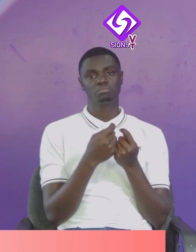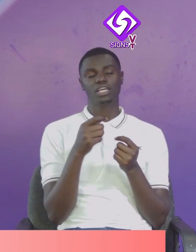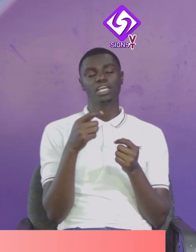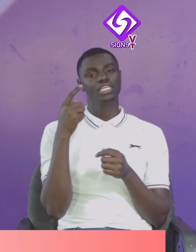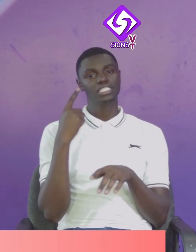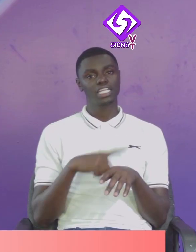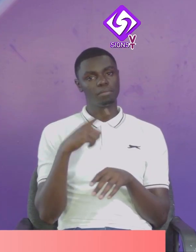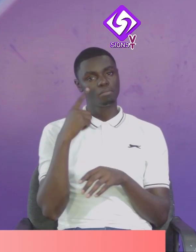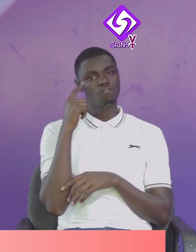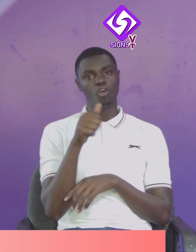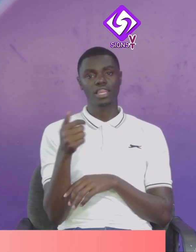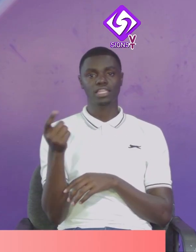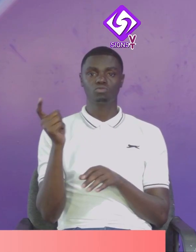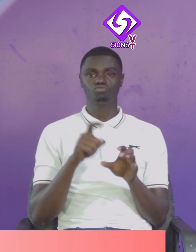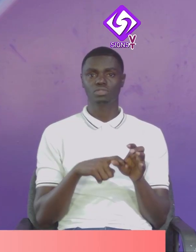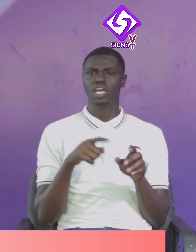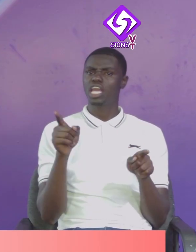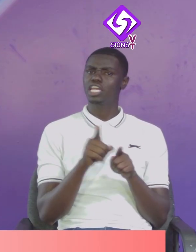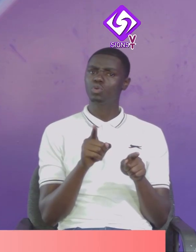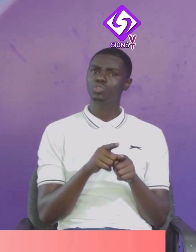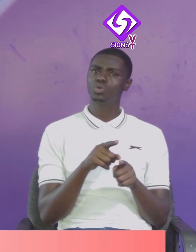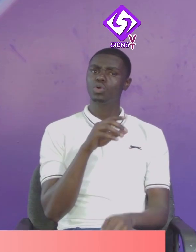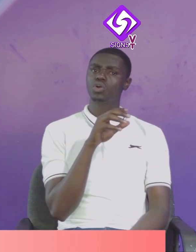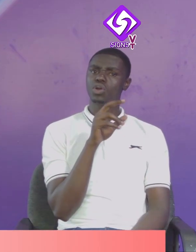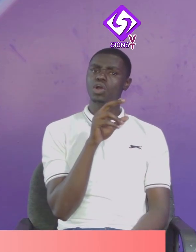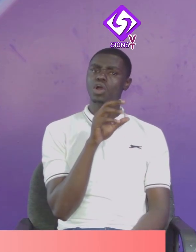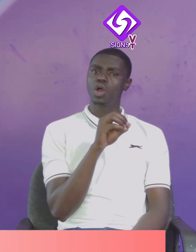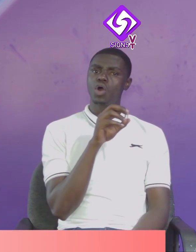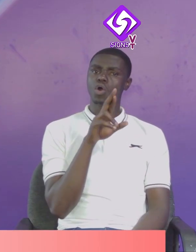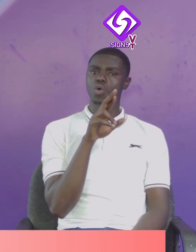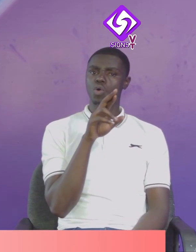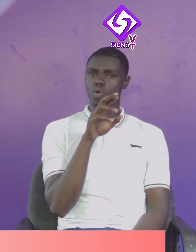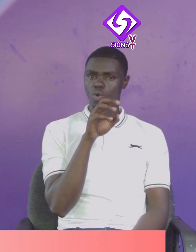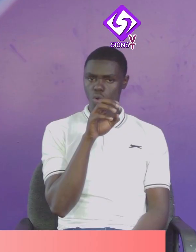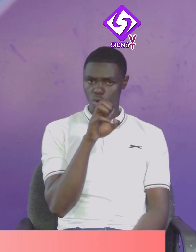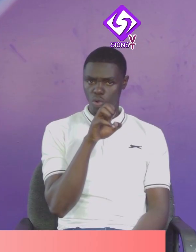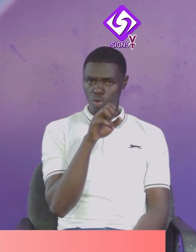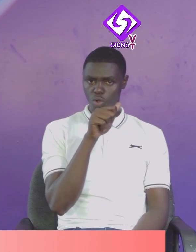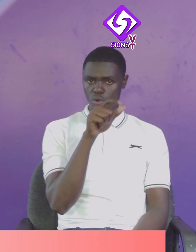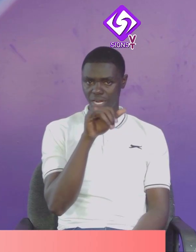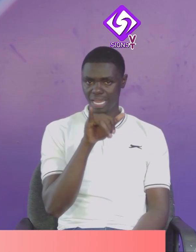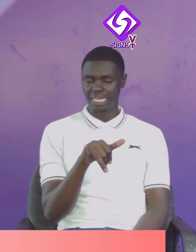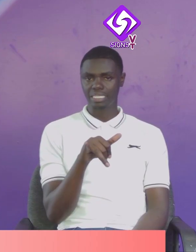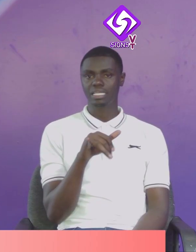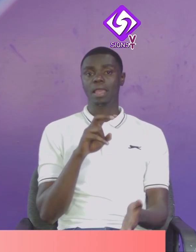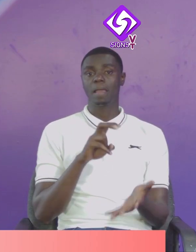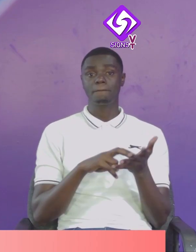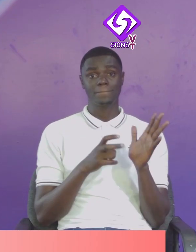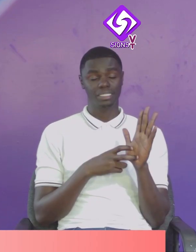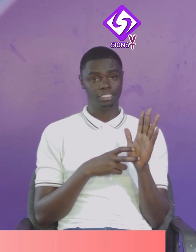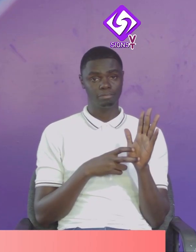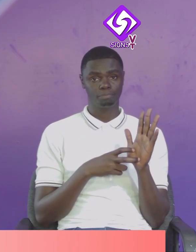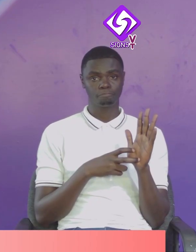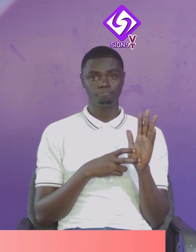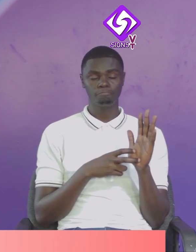to come in. I think they had Nico O'Reilly this time round in that particular position. Yeah. Yes. Bringing in Nico O'Reilly, yes, means that